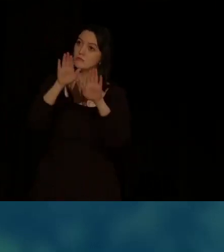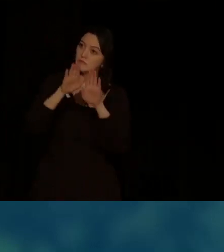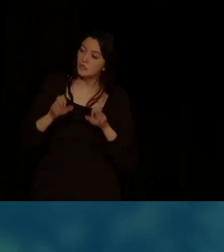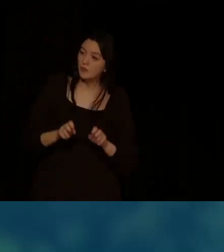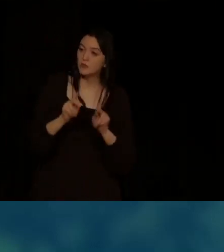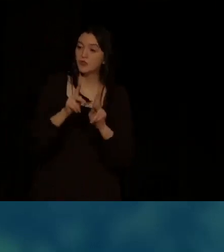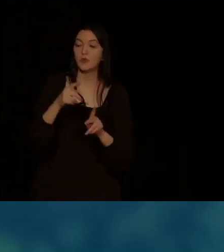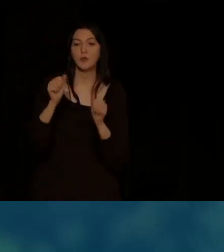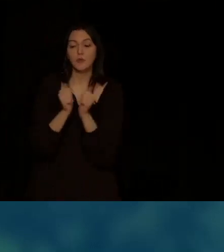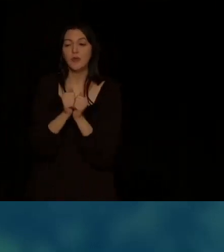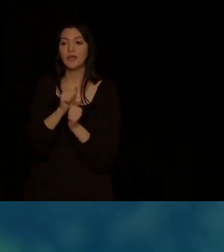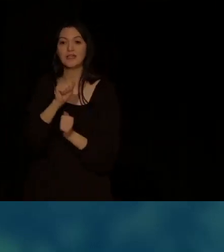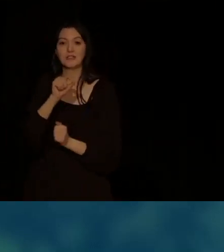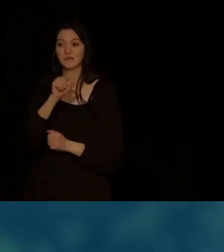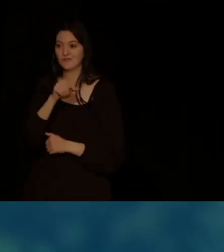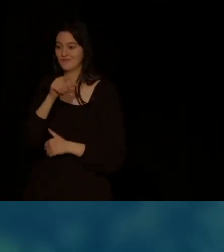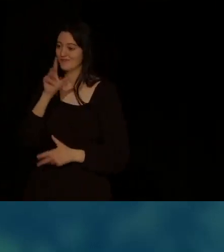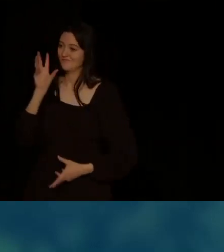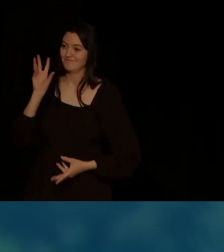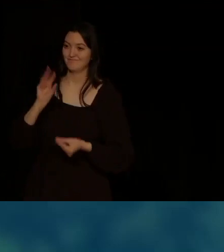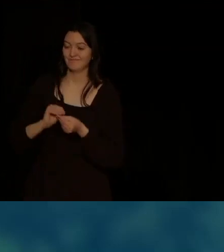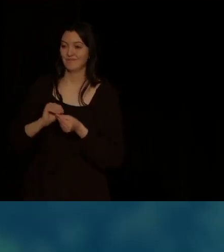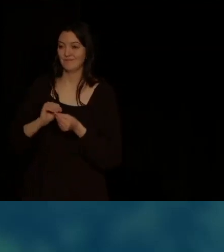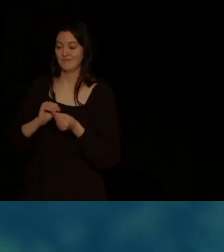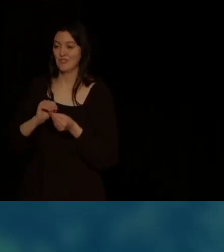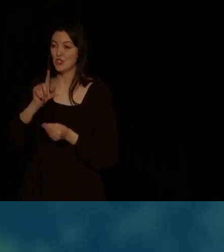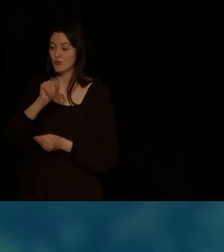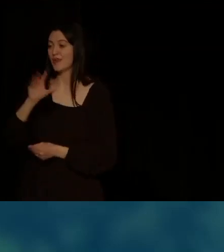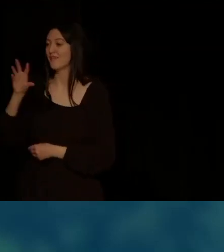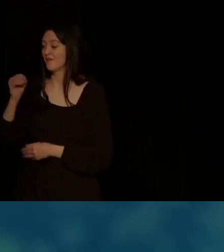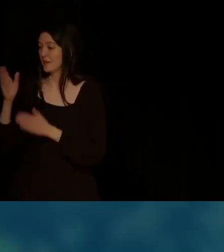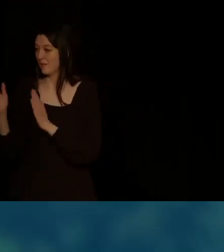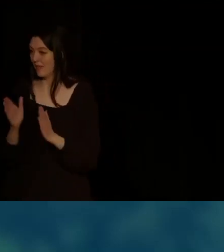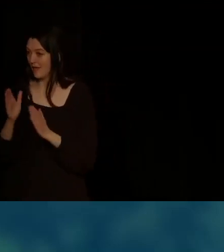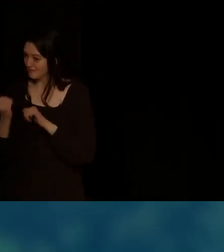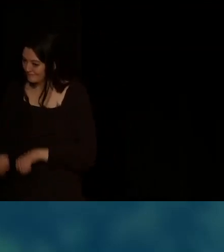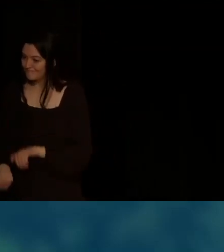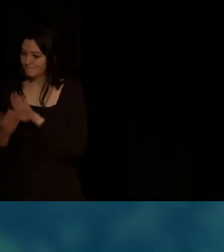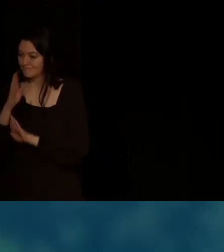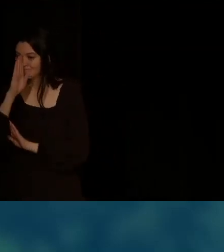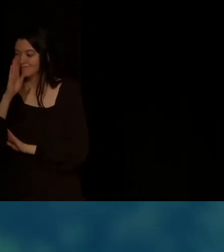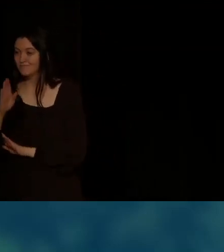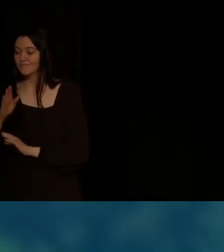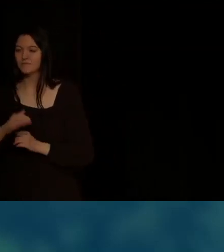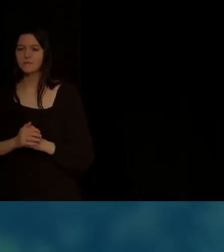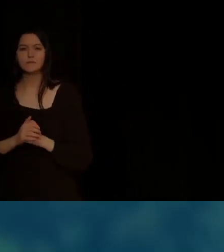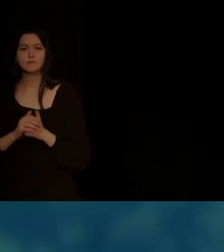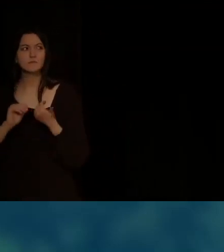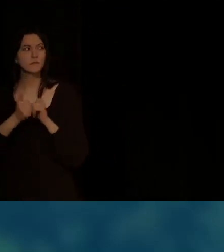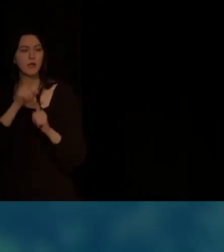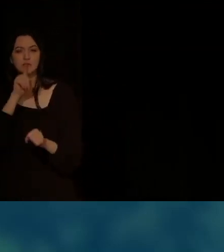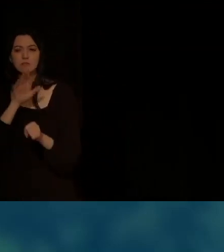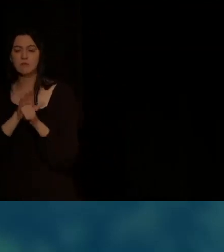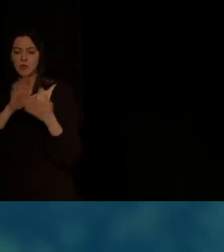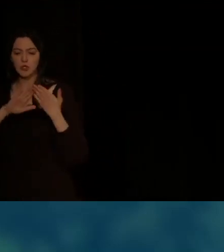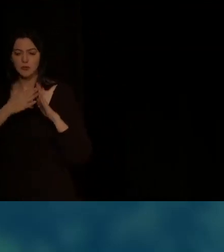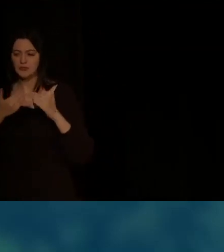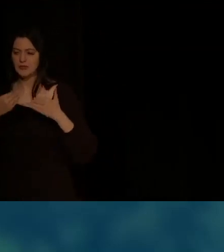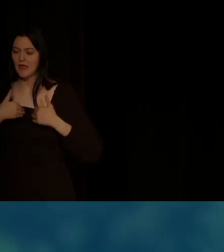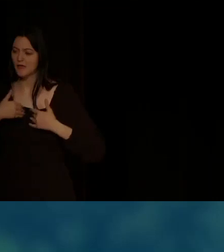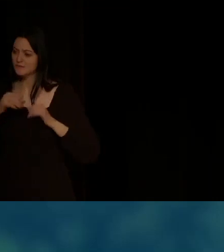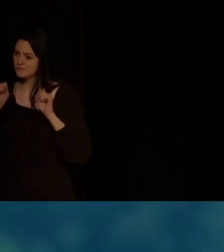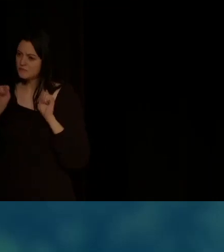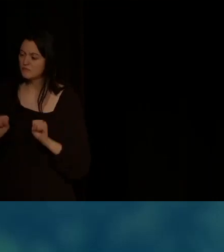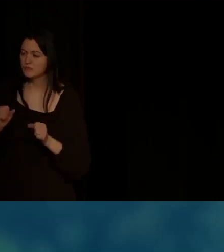this 2050 comprehensive plan to face our challenges head on. How can we assure our communities have attainable